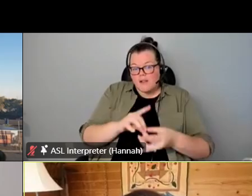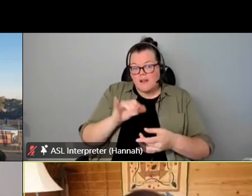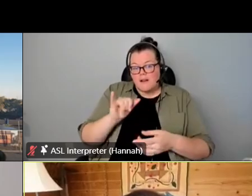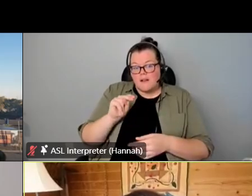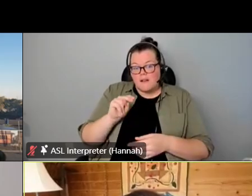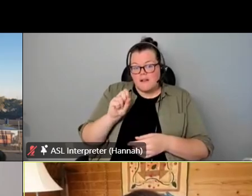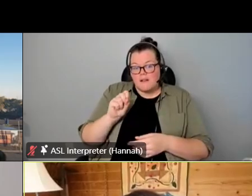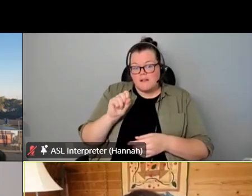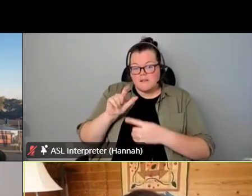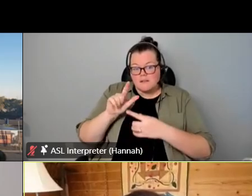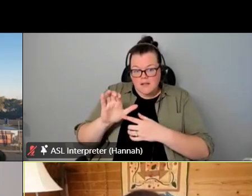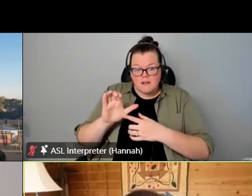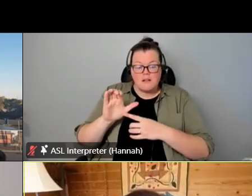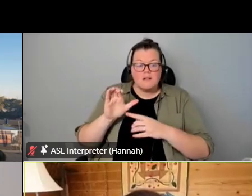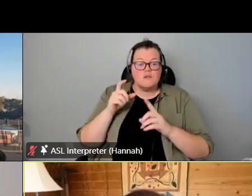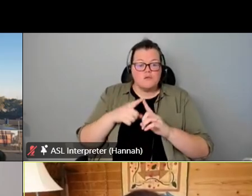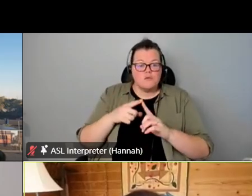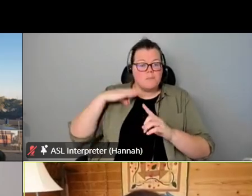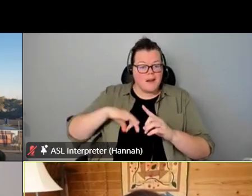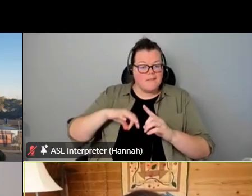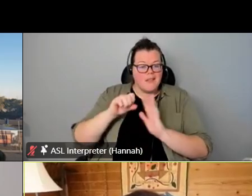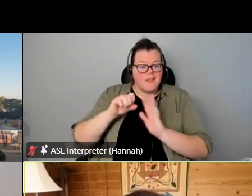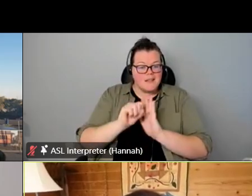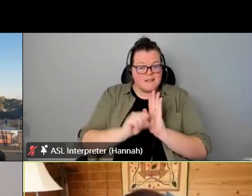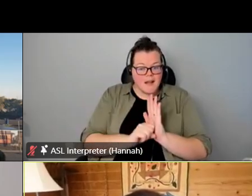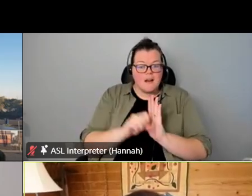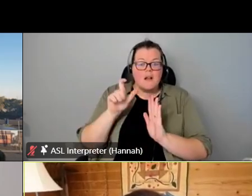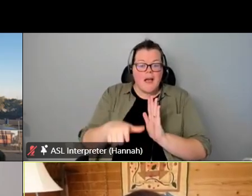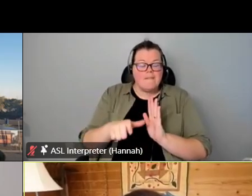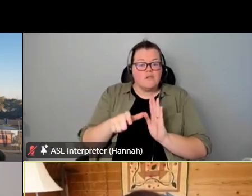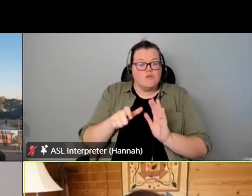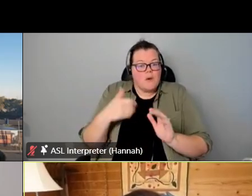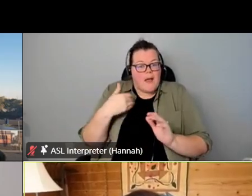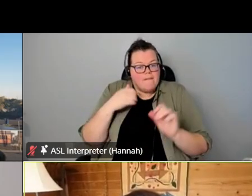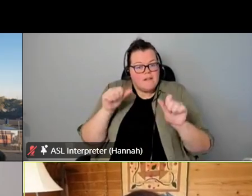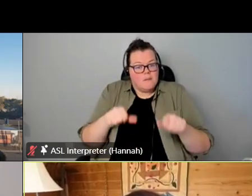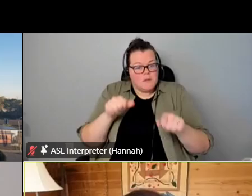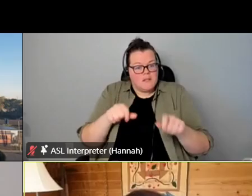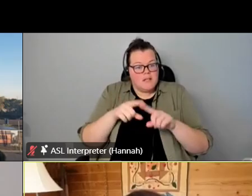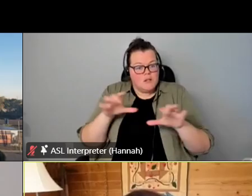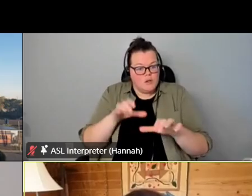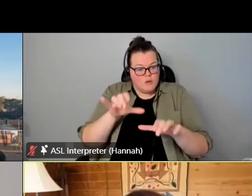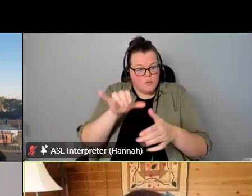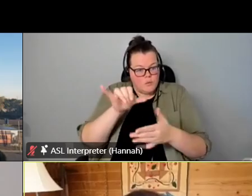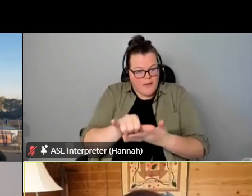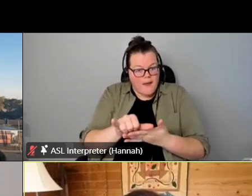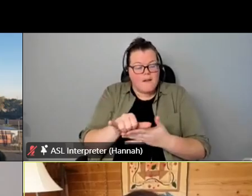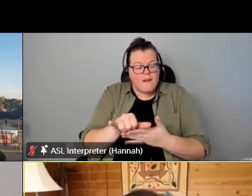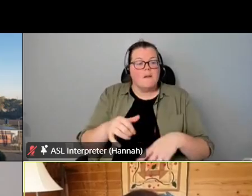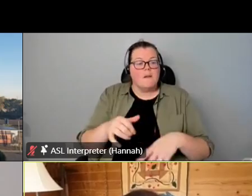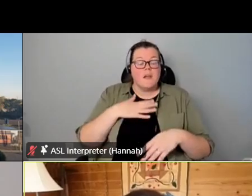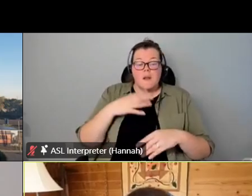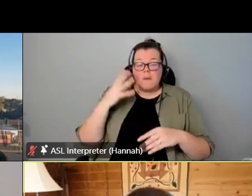of Indiana, there has to be an ability to do that. And my experience in the